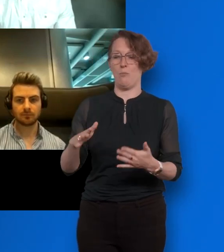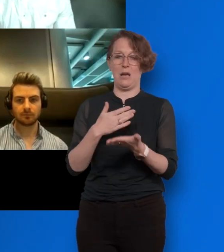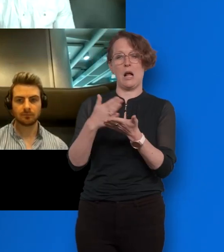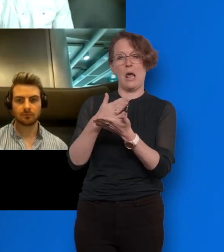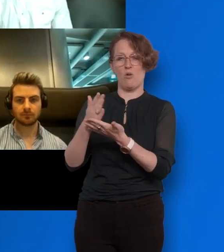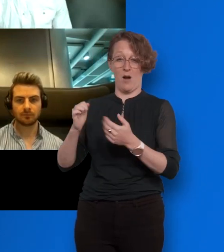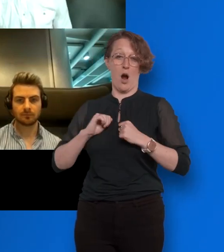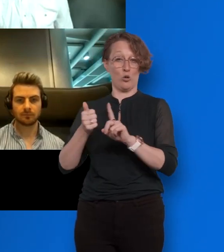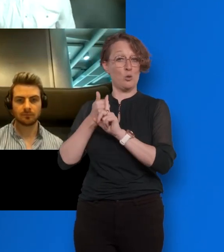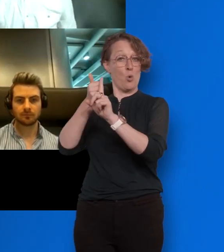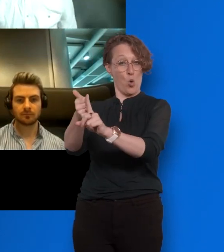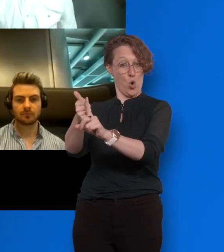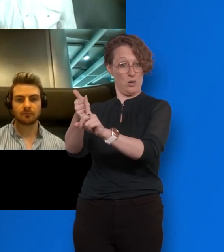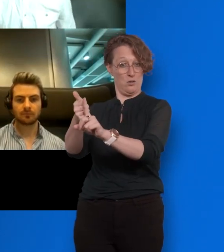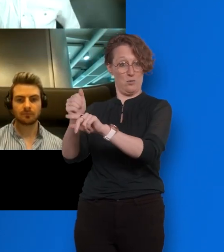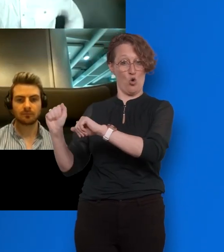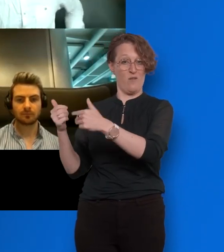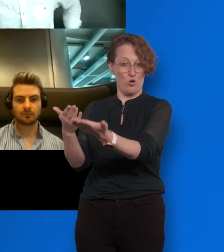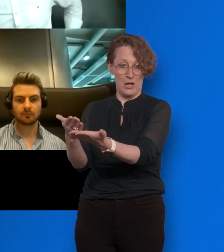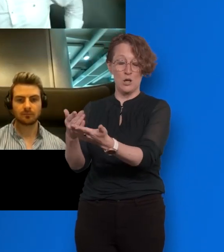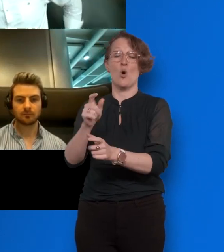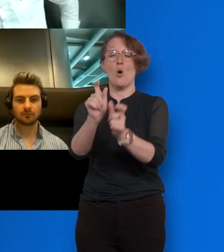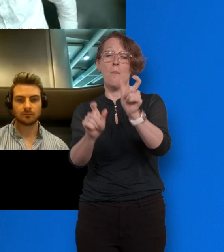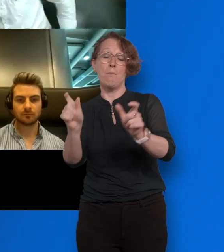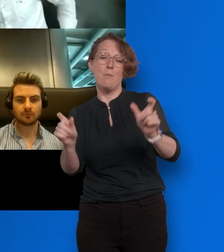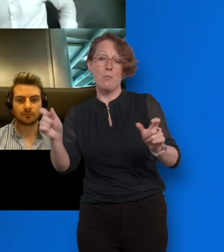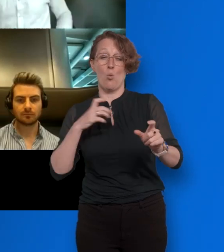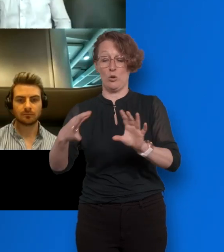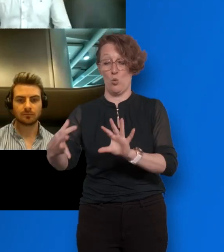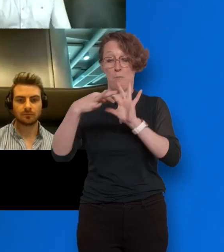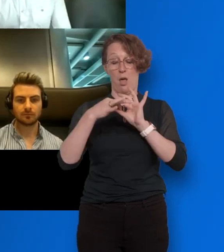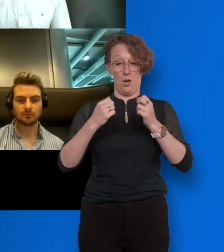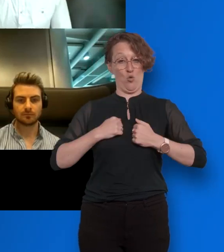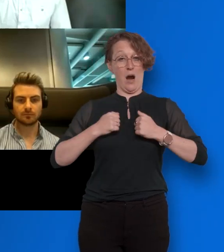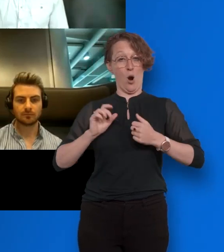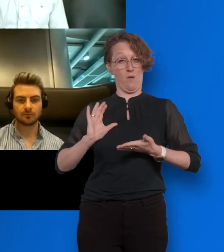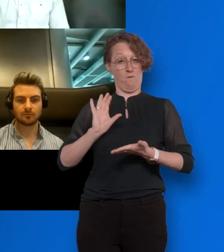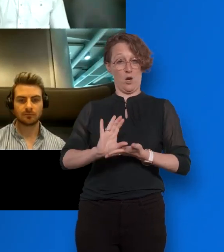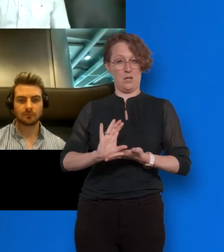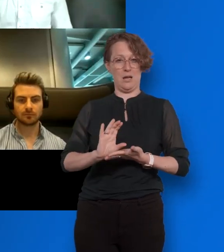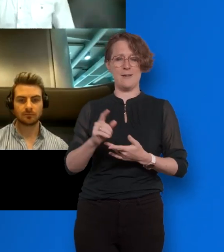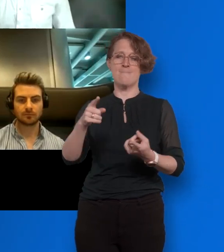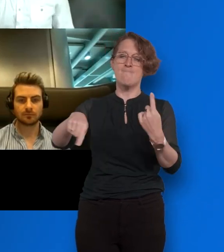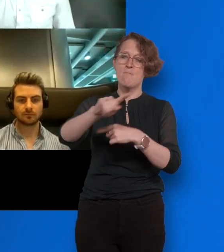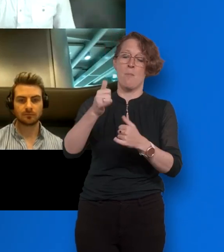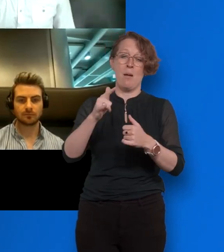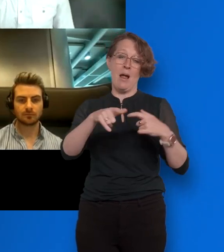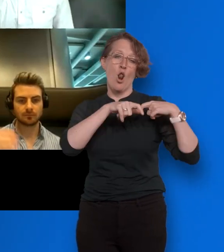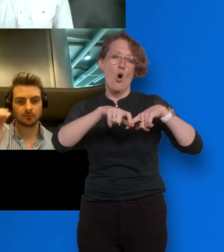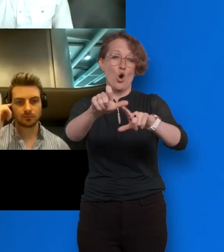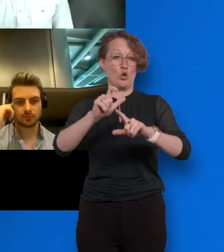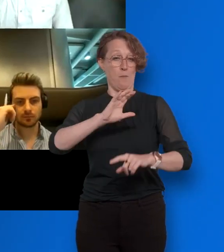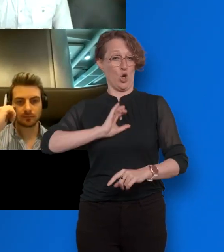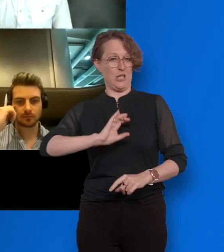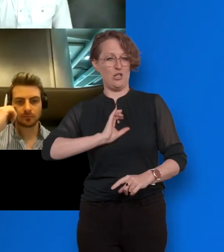support for individuals that want to apply to our funding that might have a long-term condition such that we can